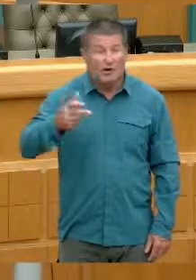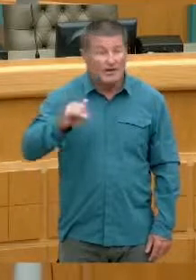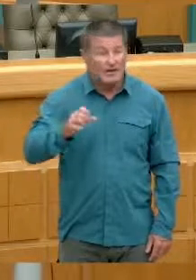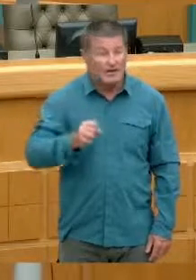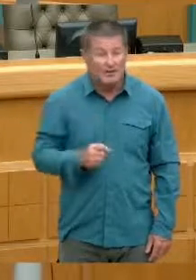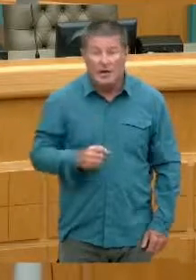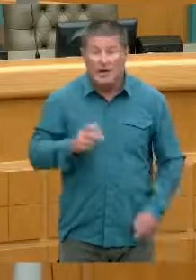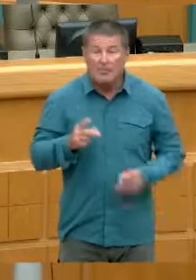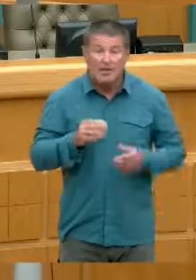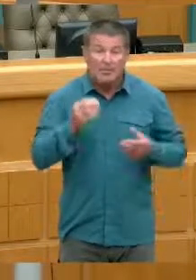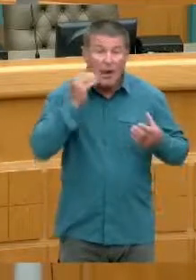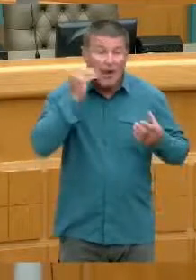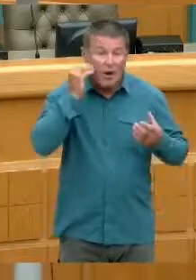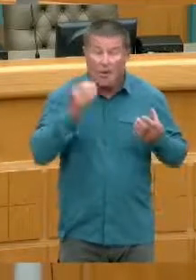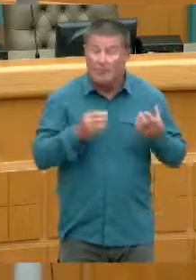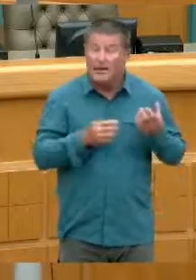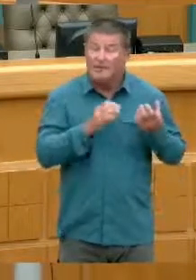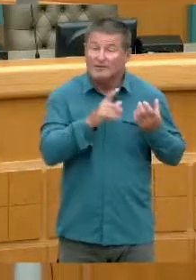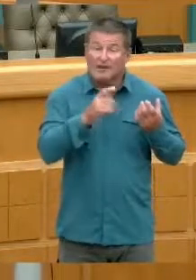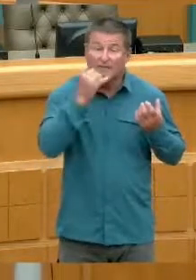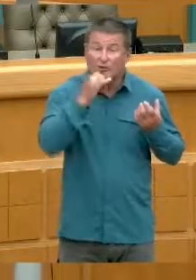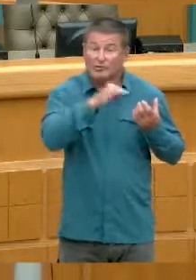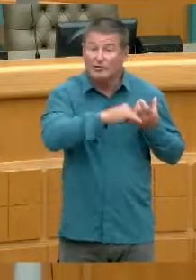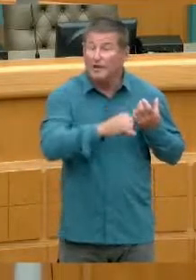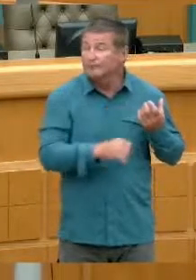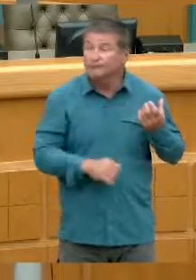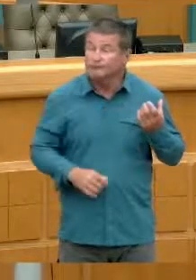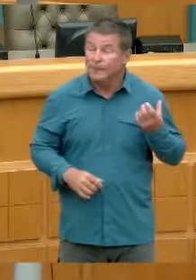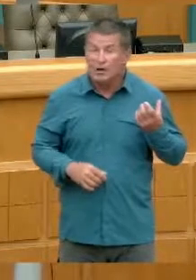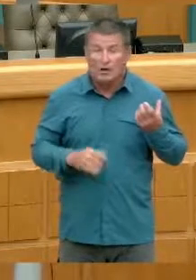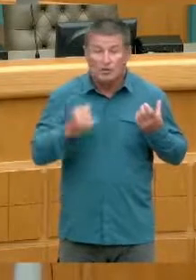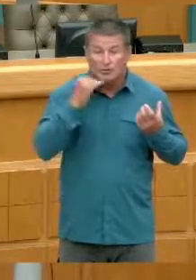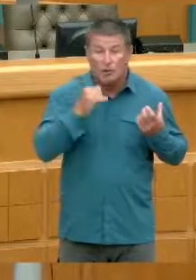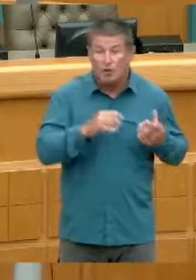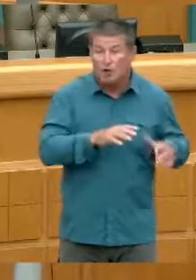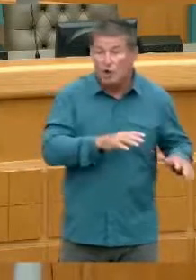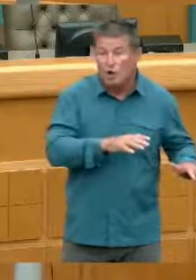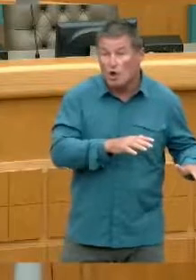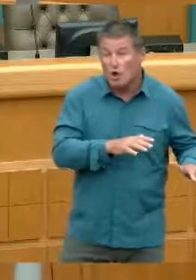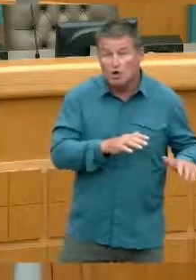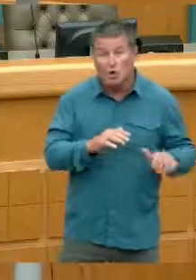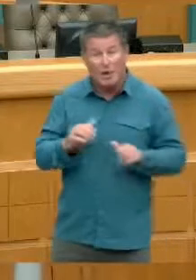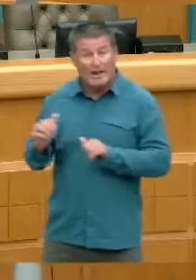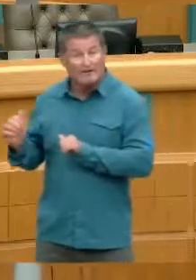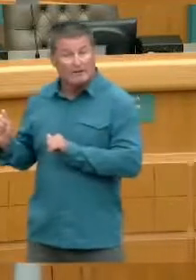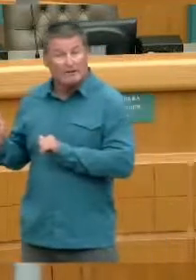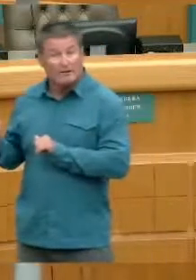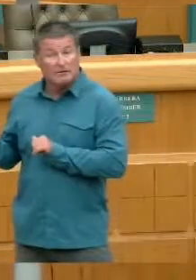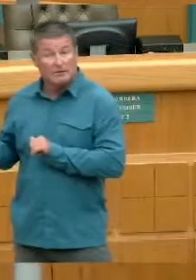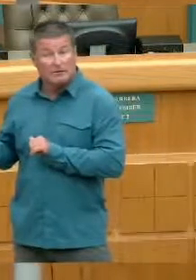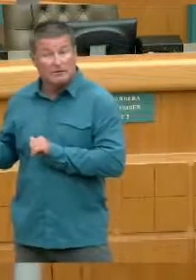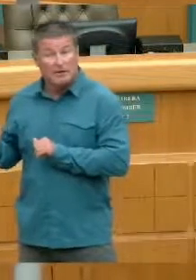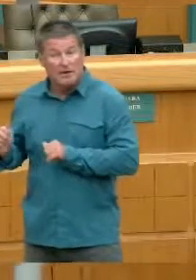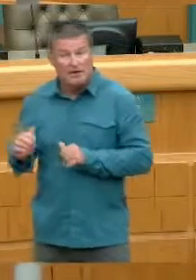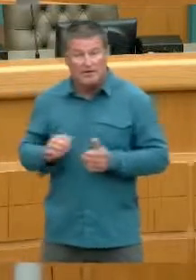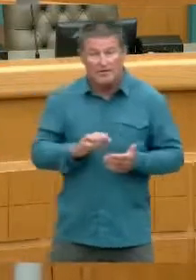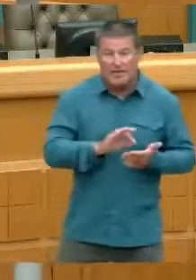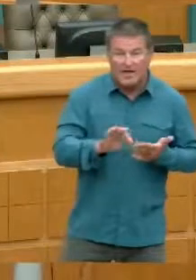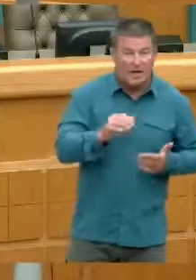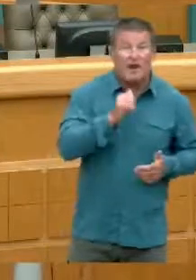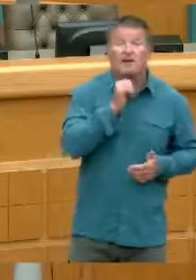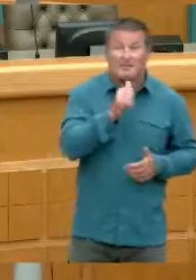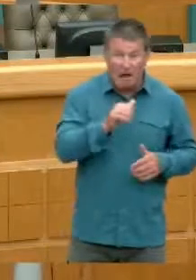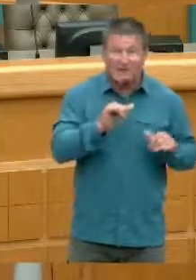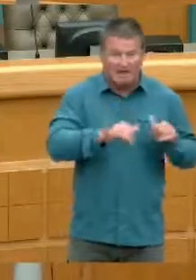people are leaving home? This one is based upon if your device stays at home, then it's counted as you stayed at home for that day, or that